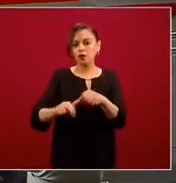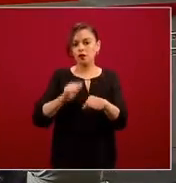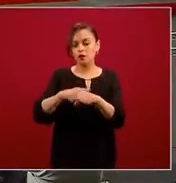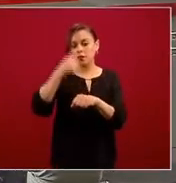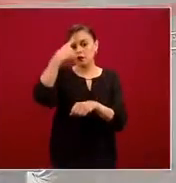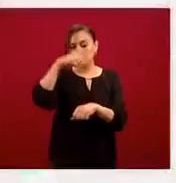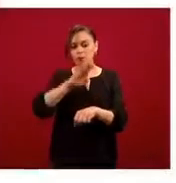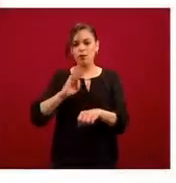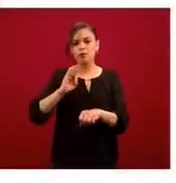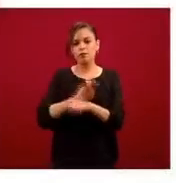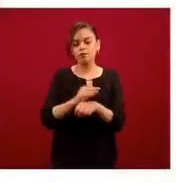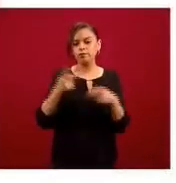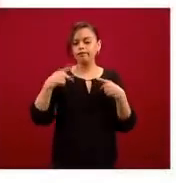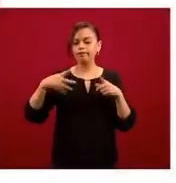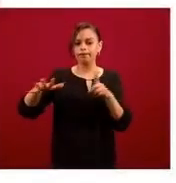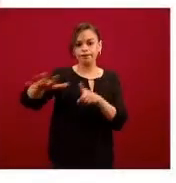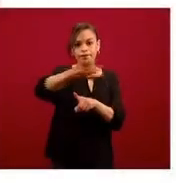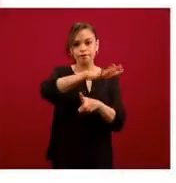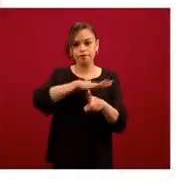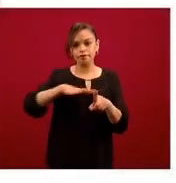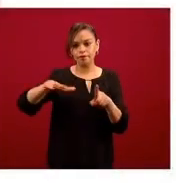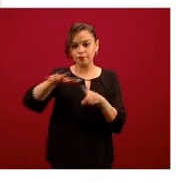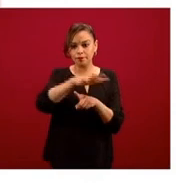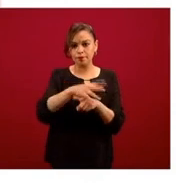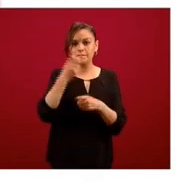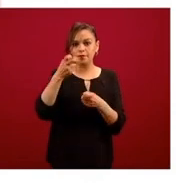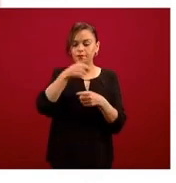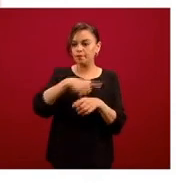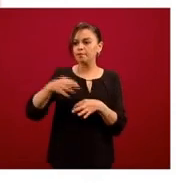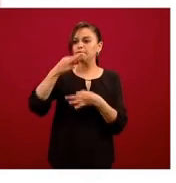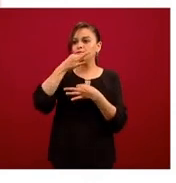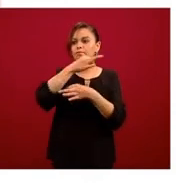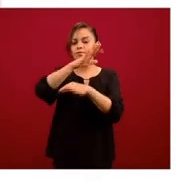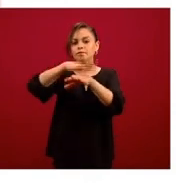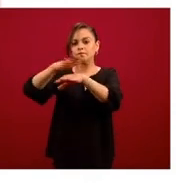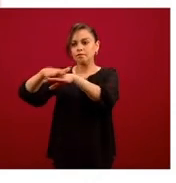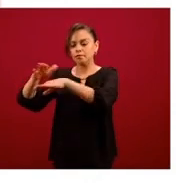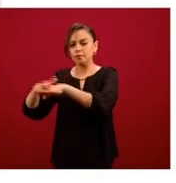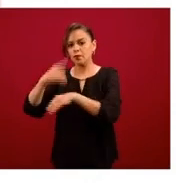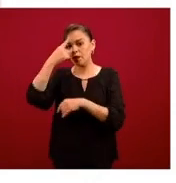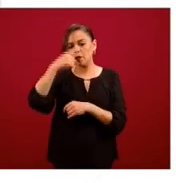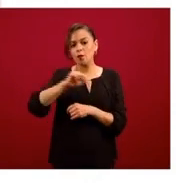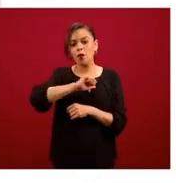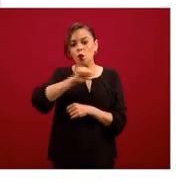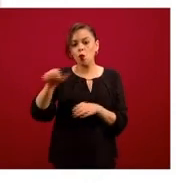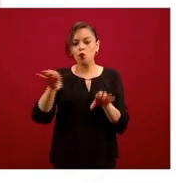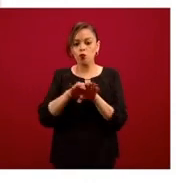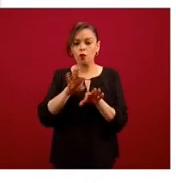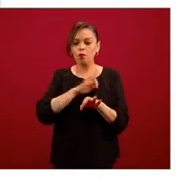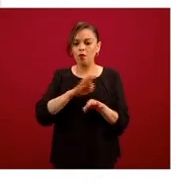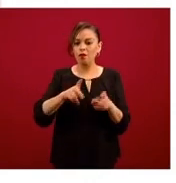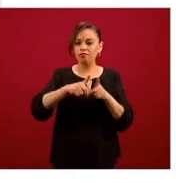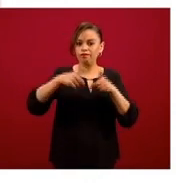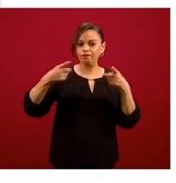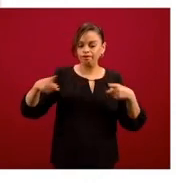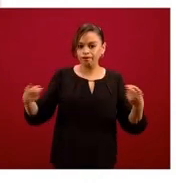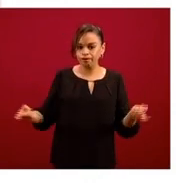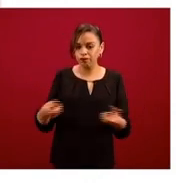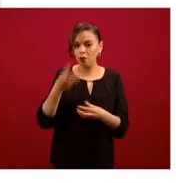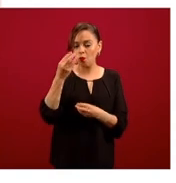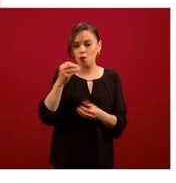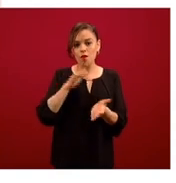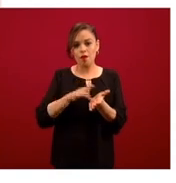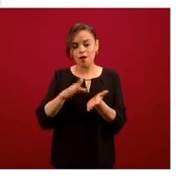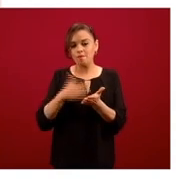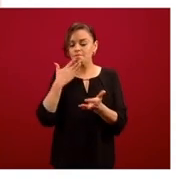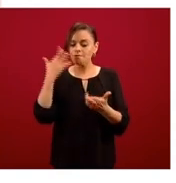CEP, with civil protection, we have been appealing for other developments, for people